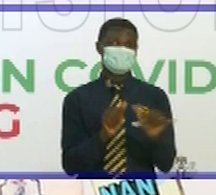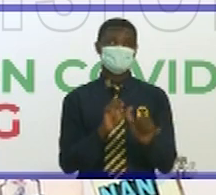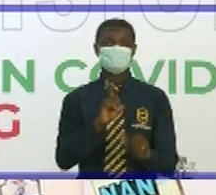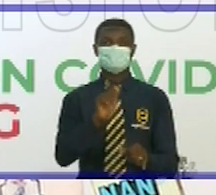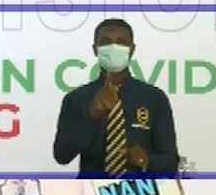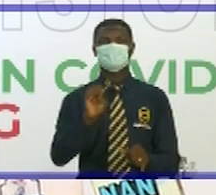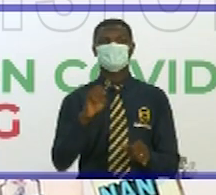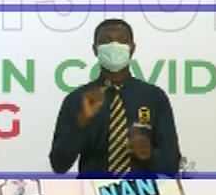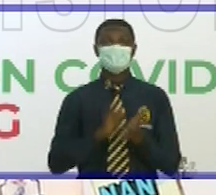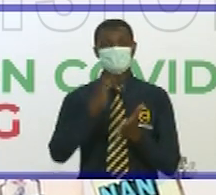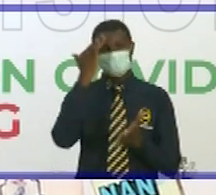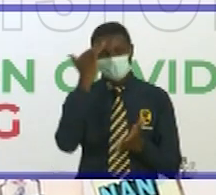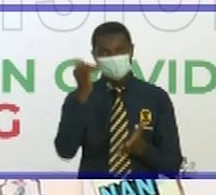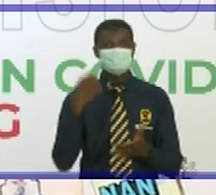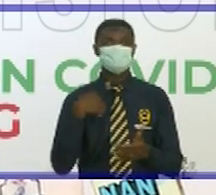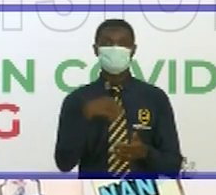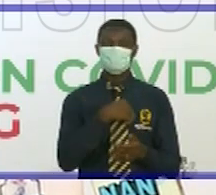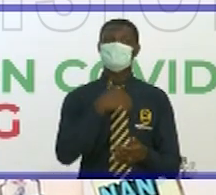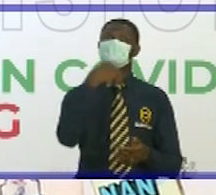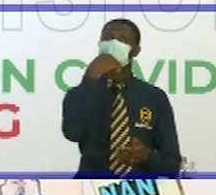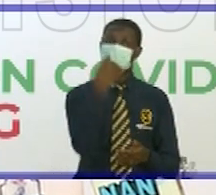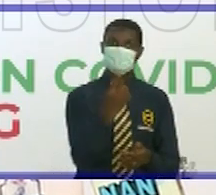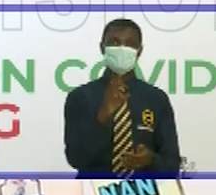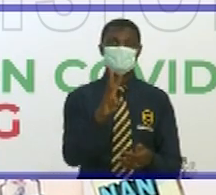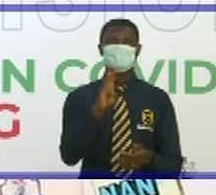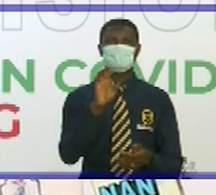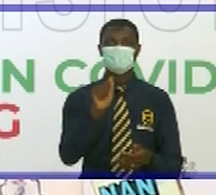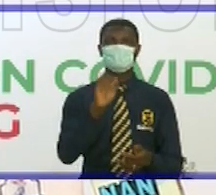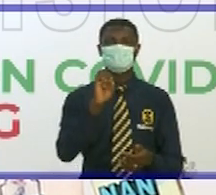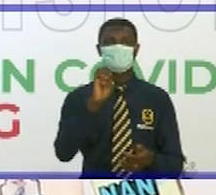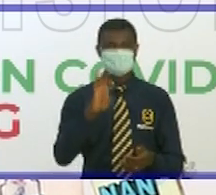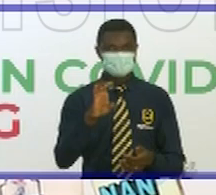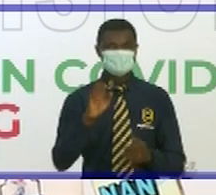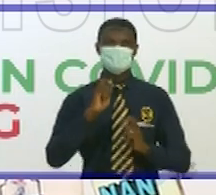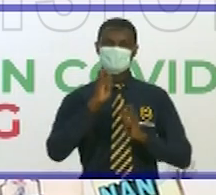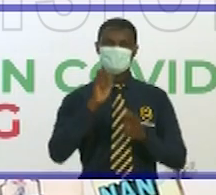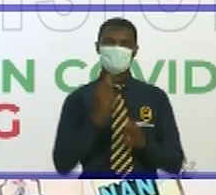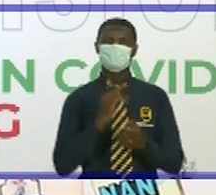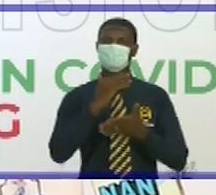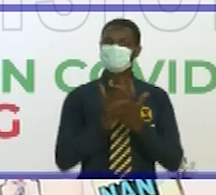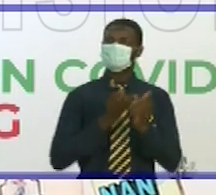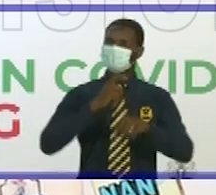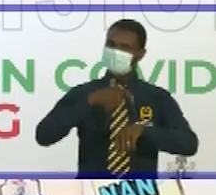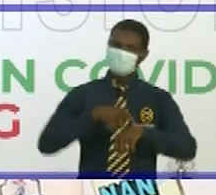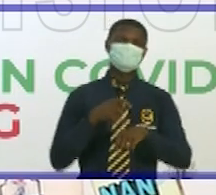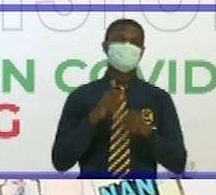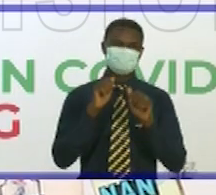WAEC give us and the schools some time to meet up.